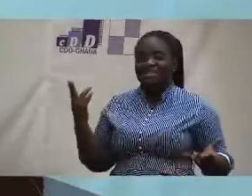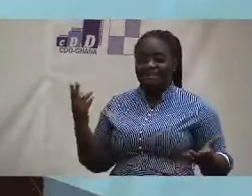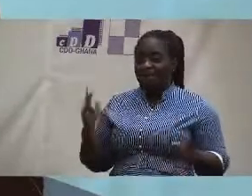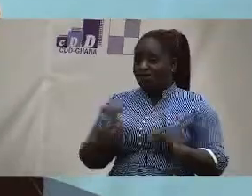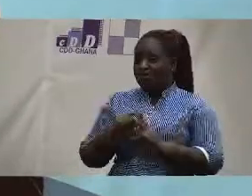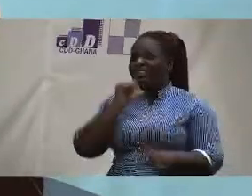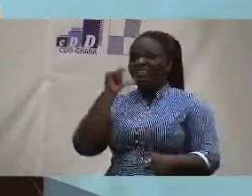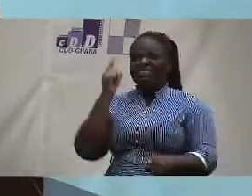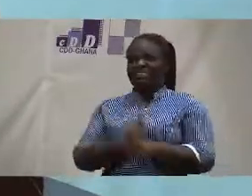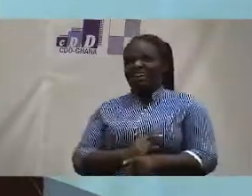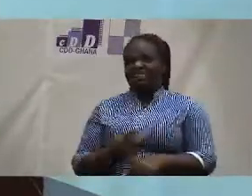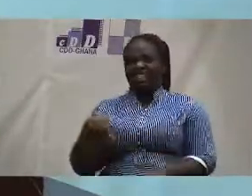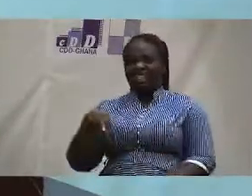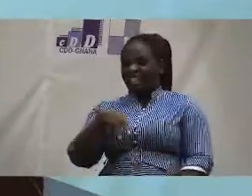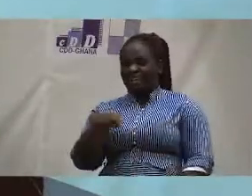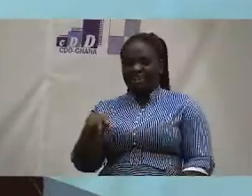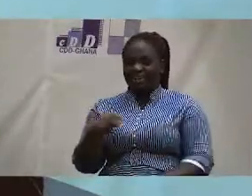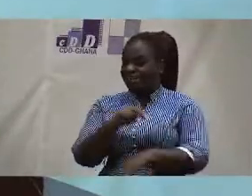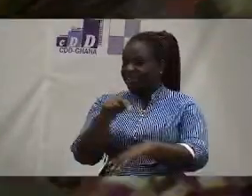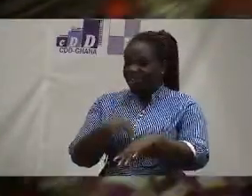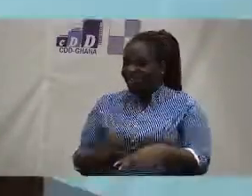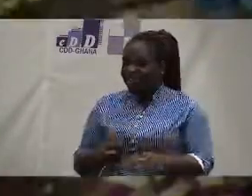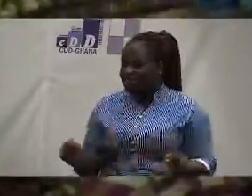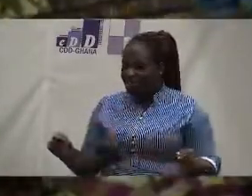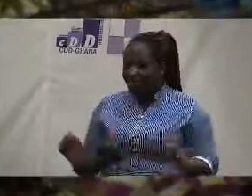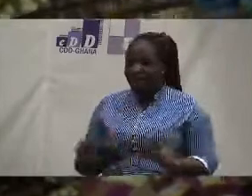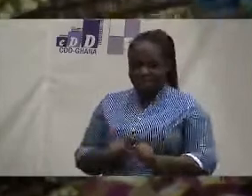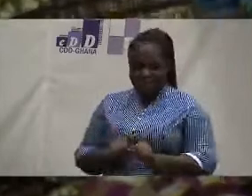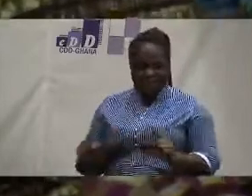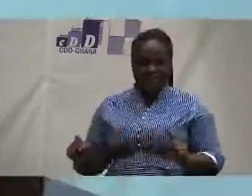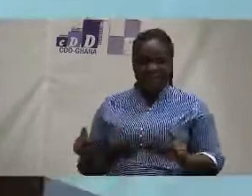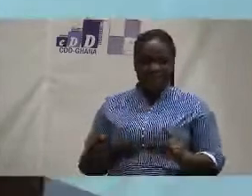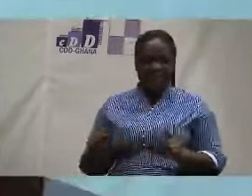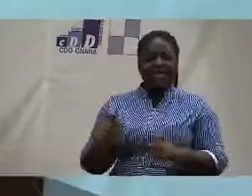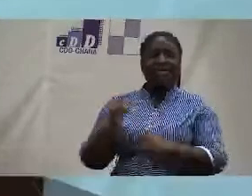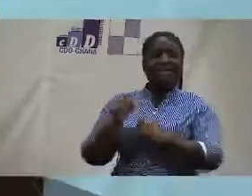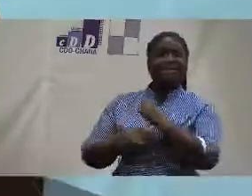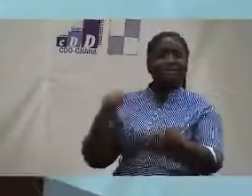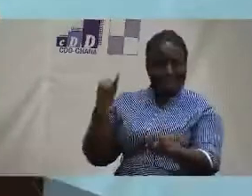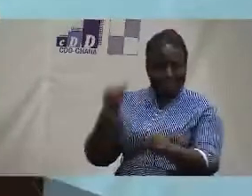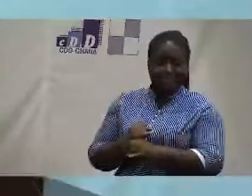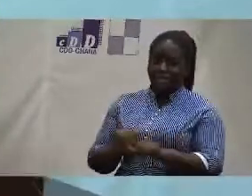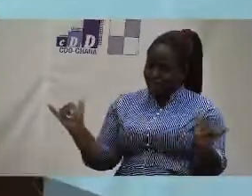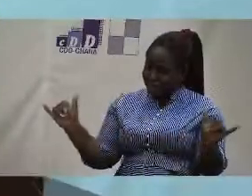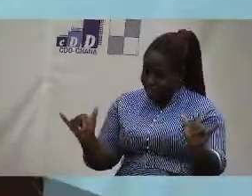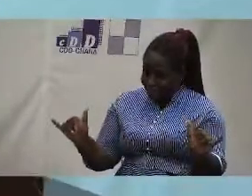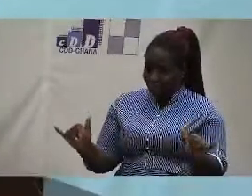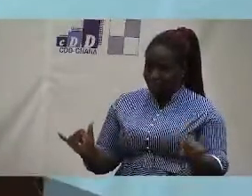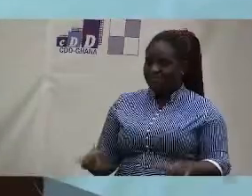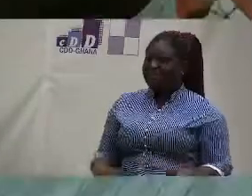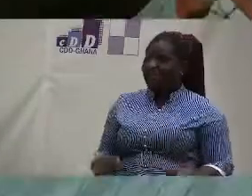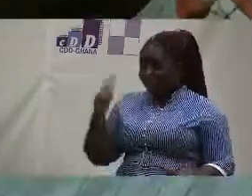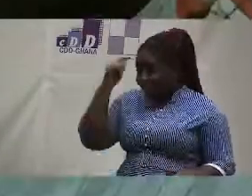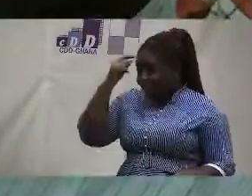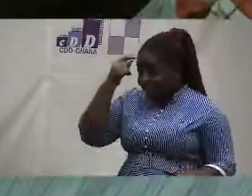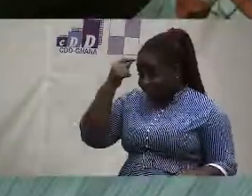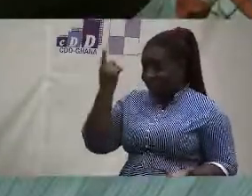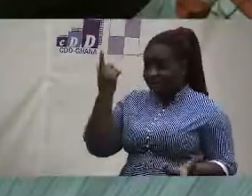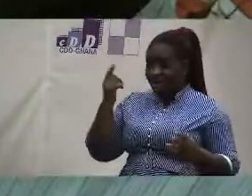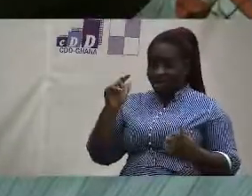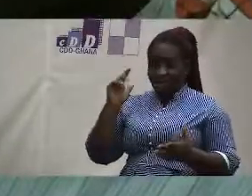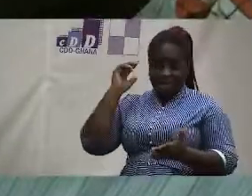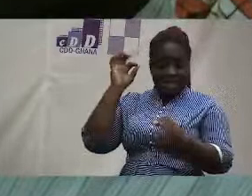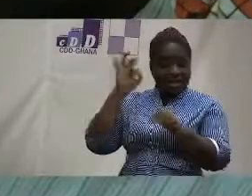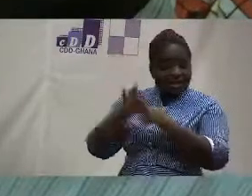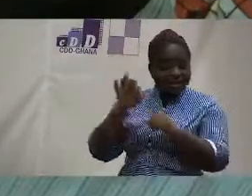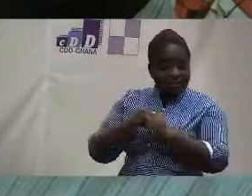we are not just working nationally, we are working regionally, and we are working internationally here. And I think election monitoring is